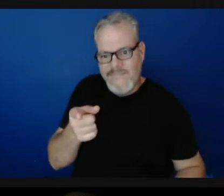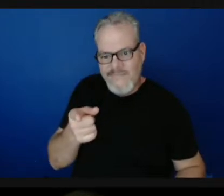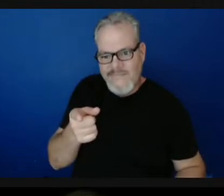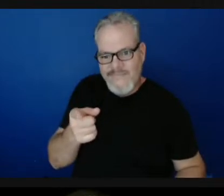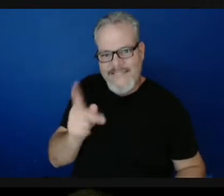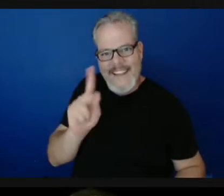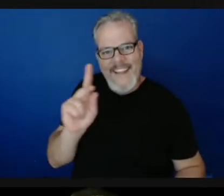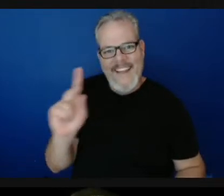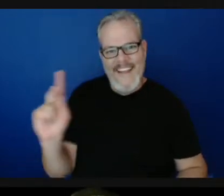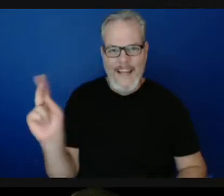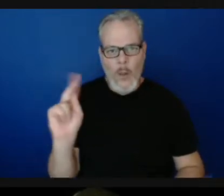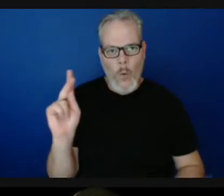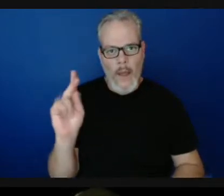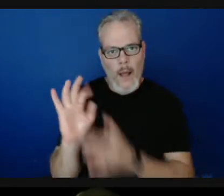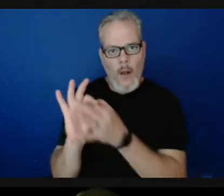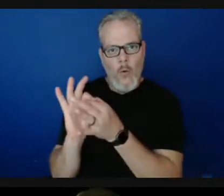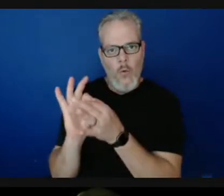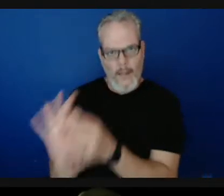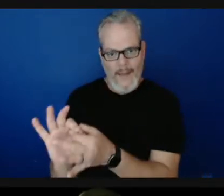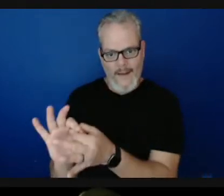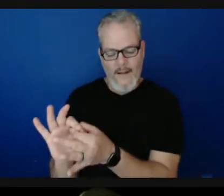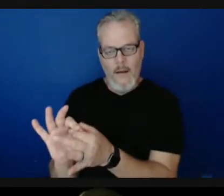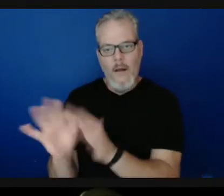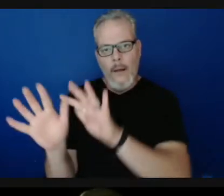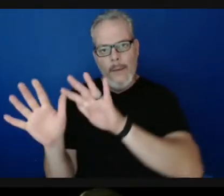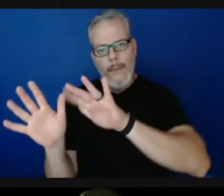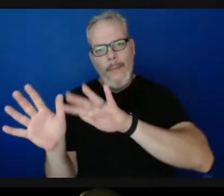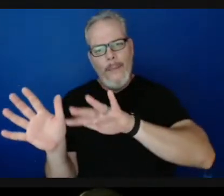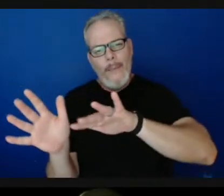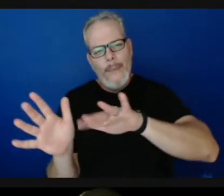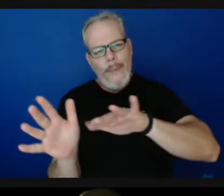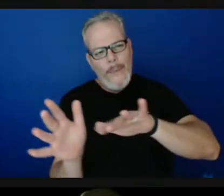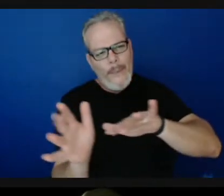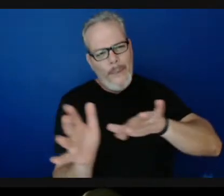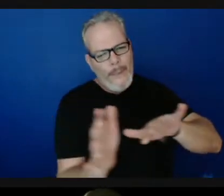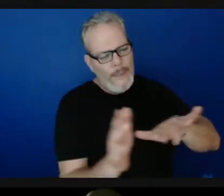Kīlauea related and likely what was blowing downwind initially as well.